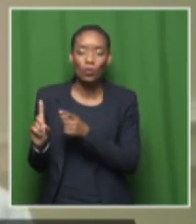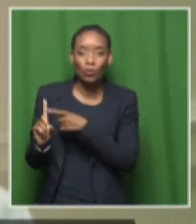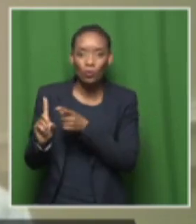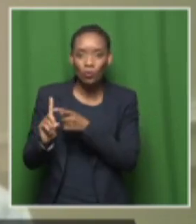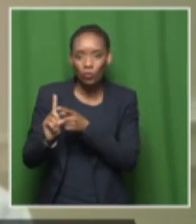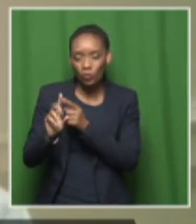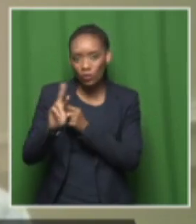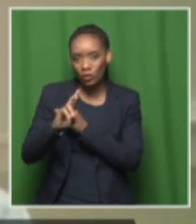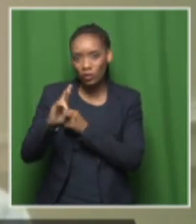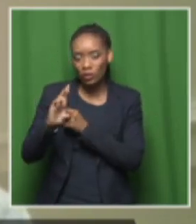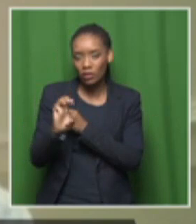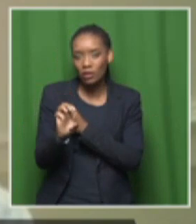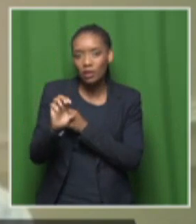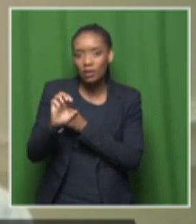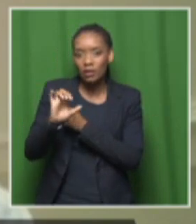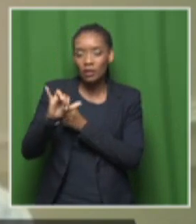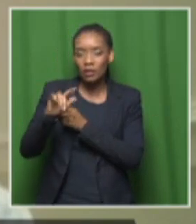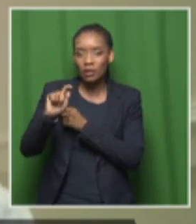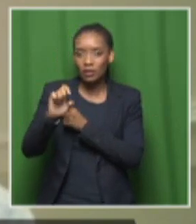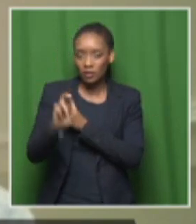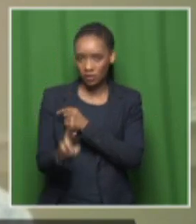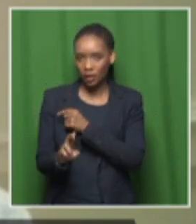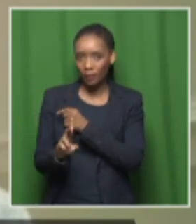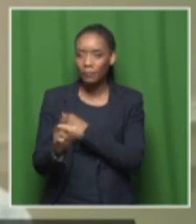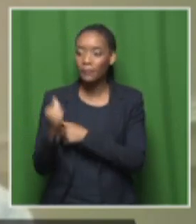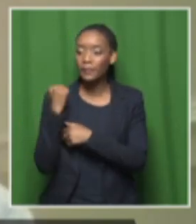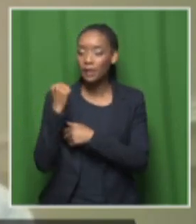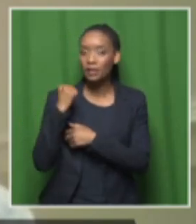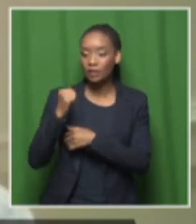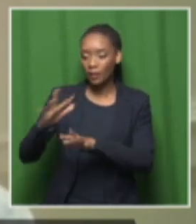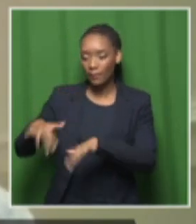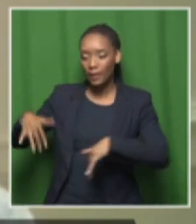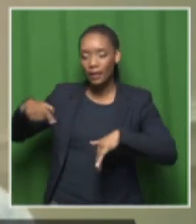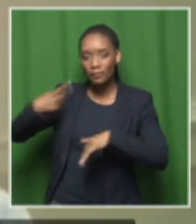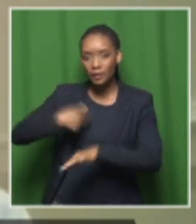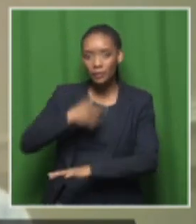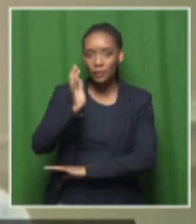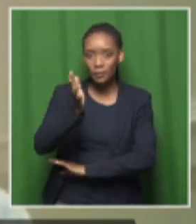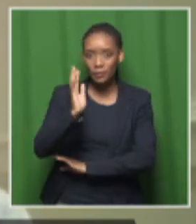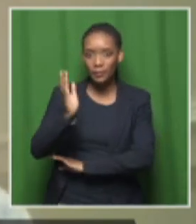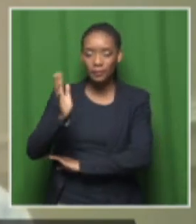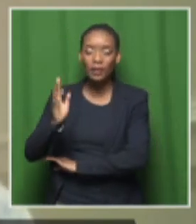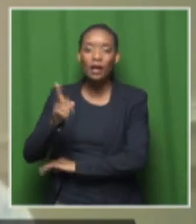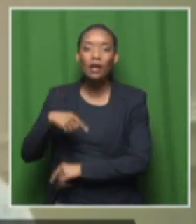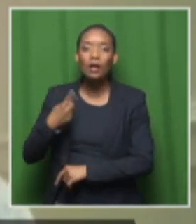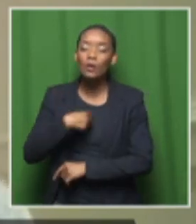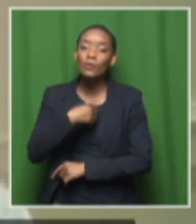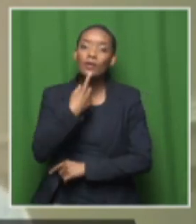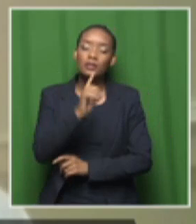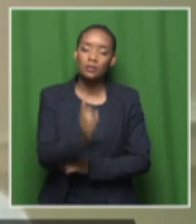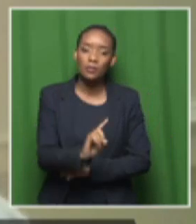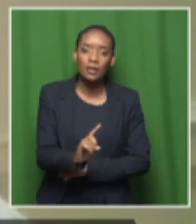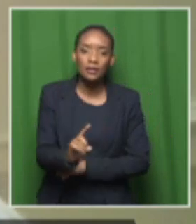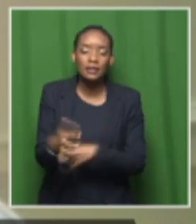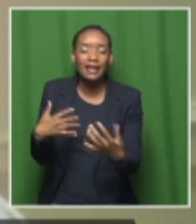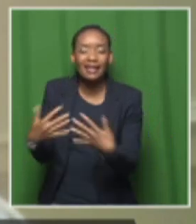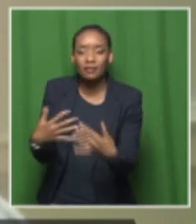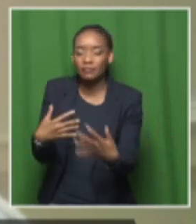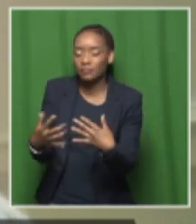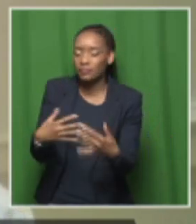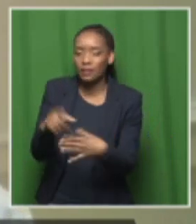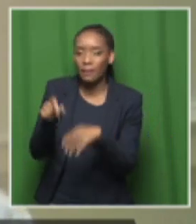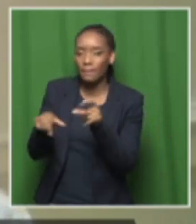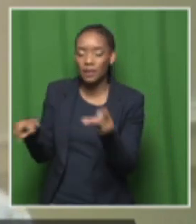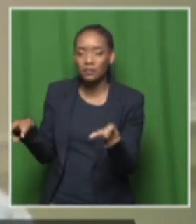our presentation yesterday that anyone, including Eskom officials, who participated and